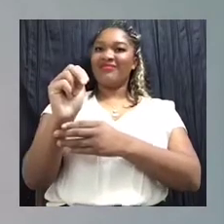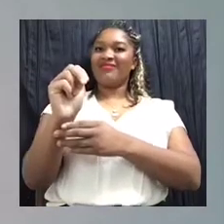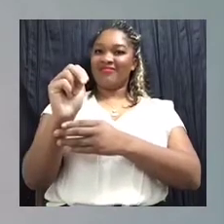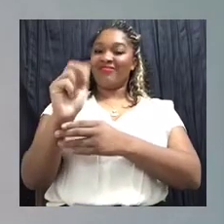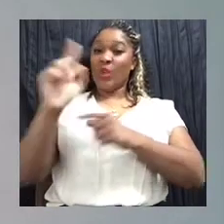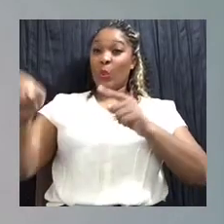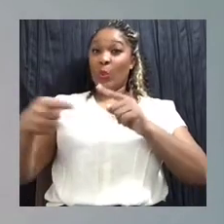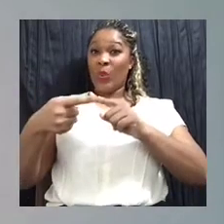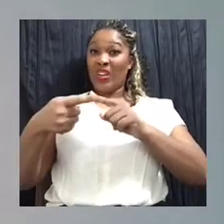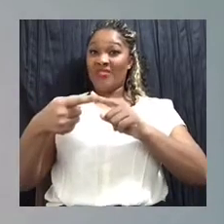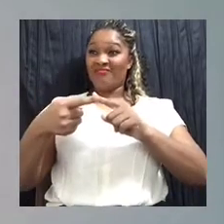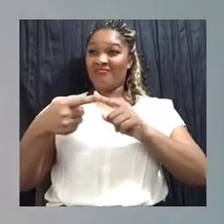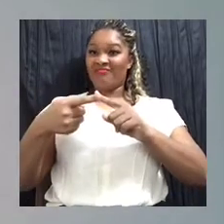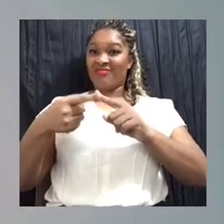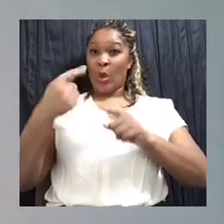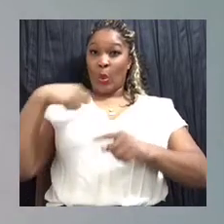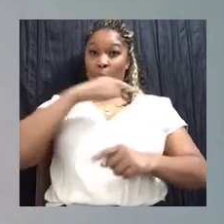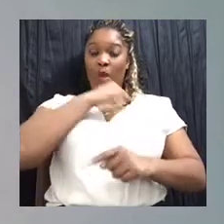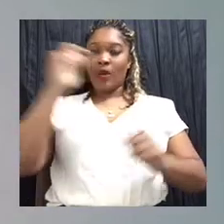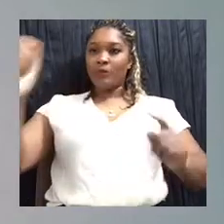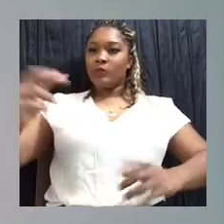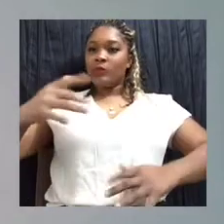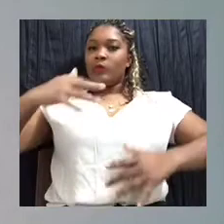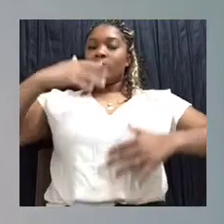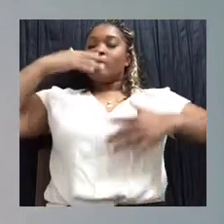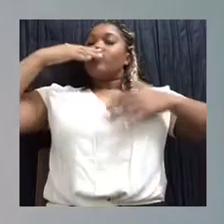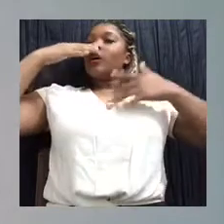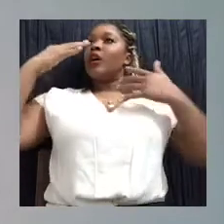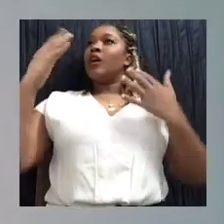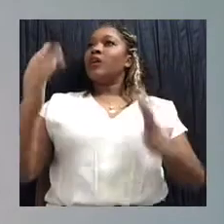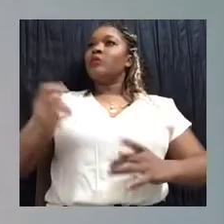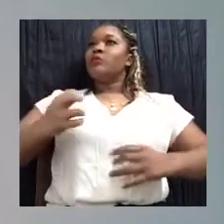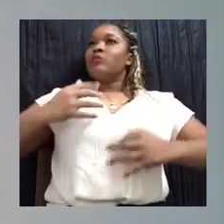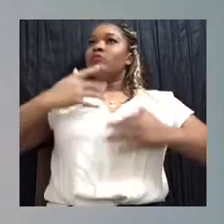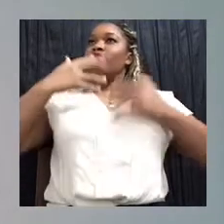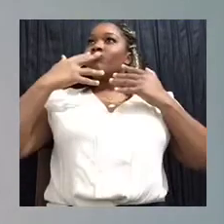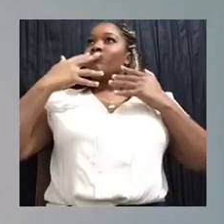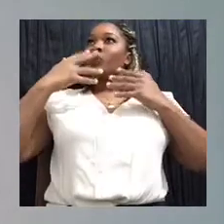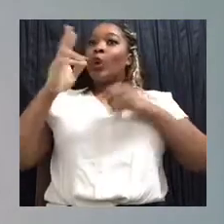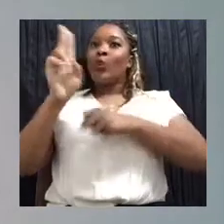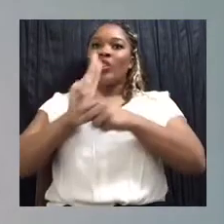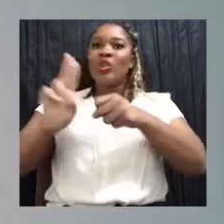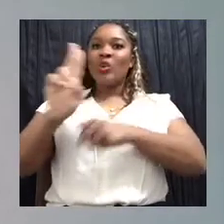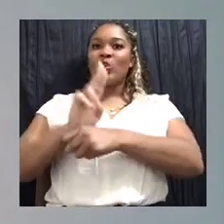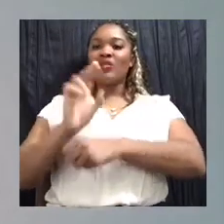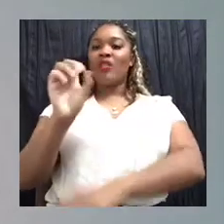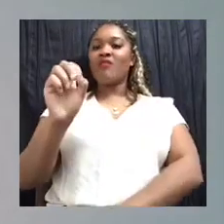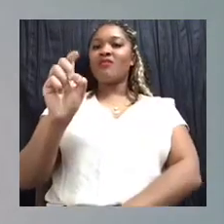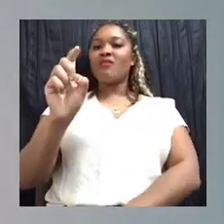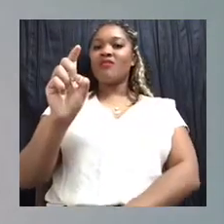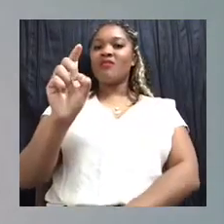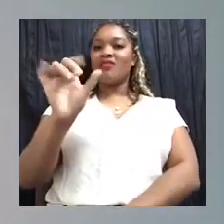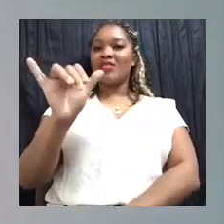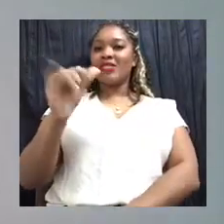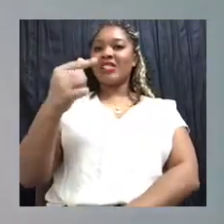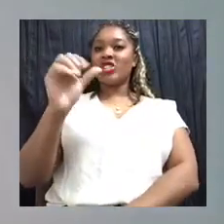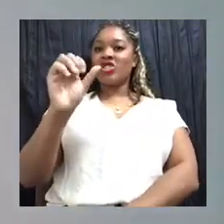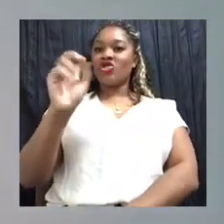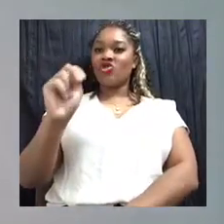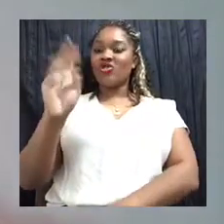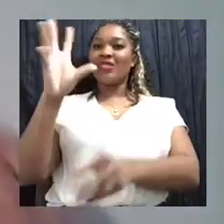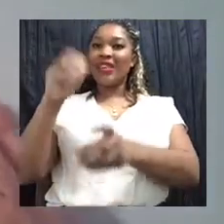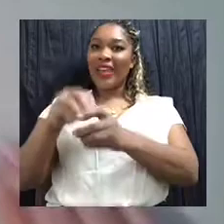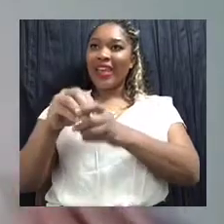When we breathe, we use the oxygen in the air. We breathe